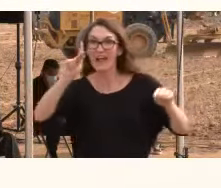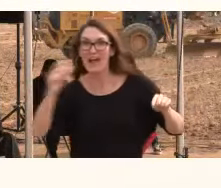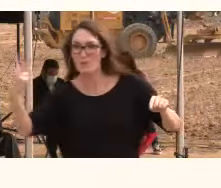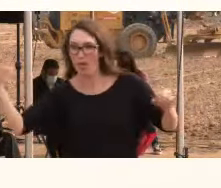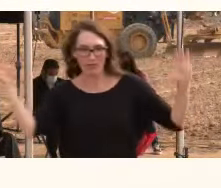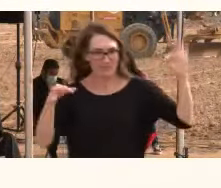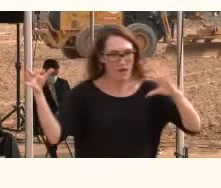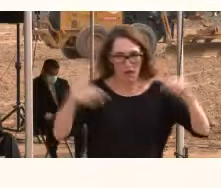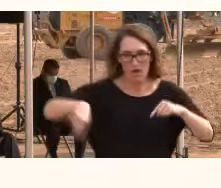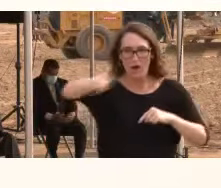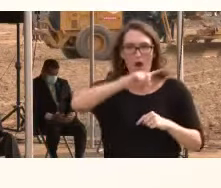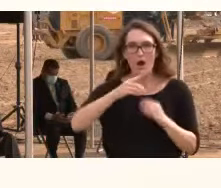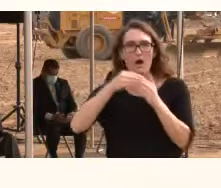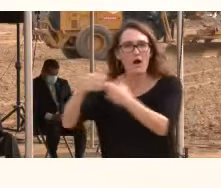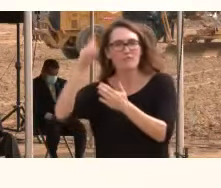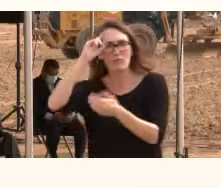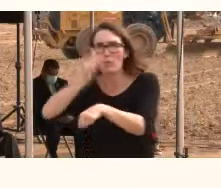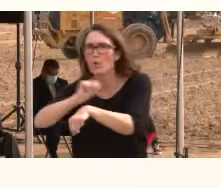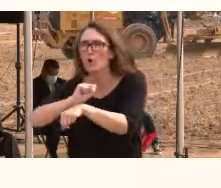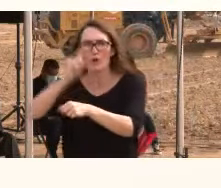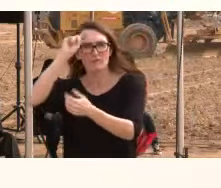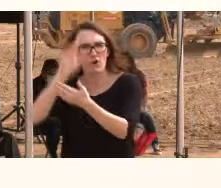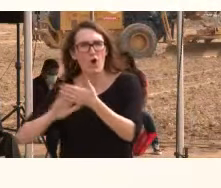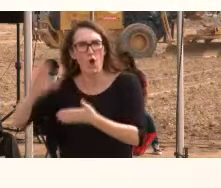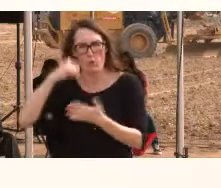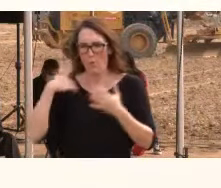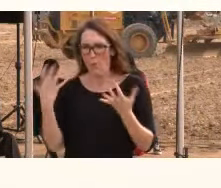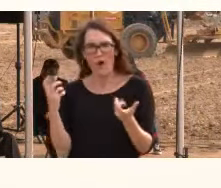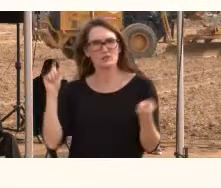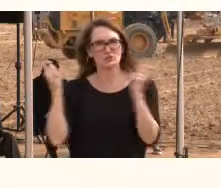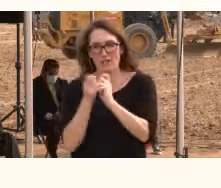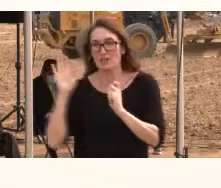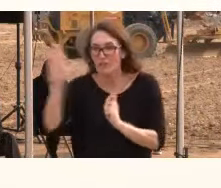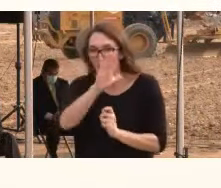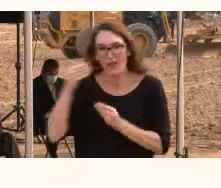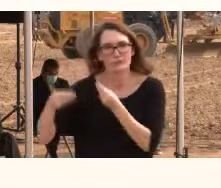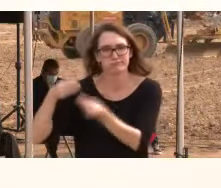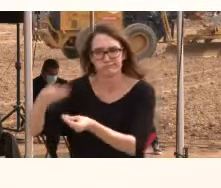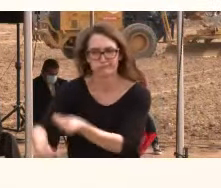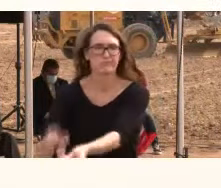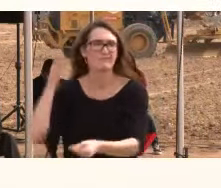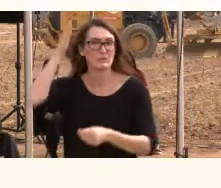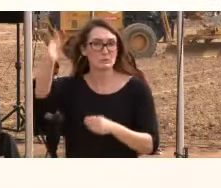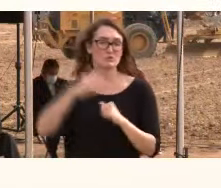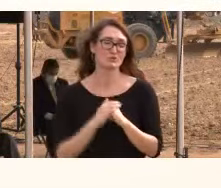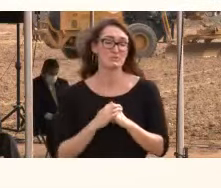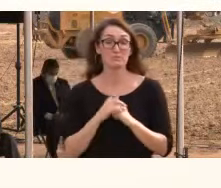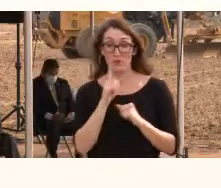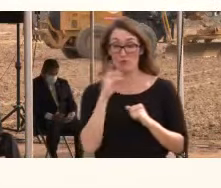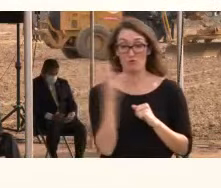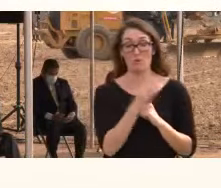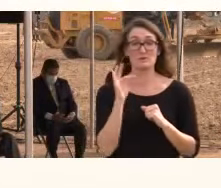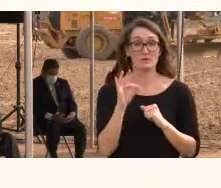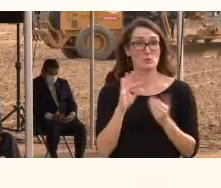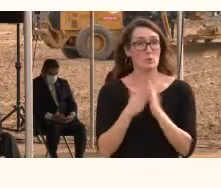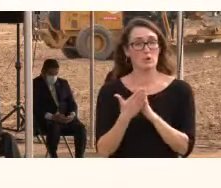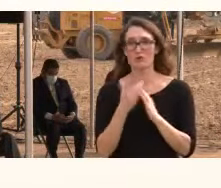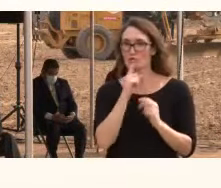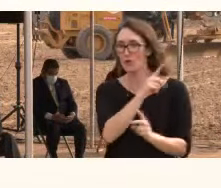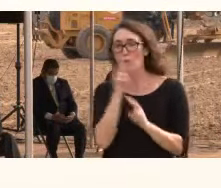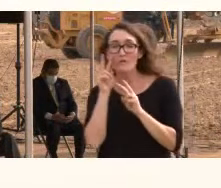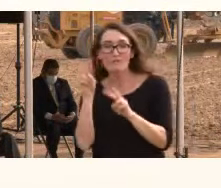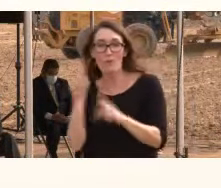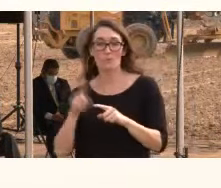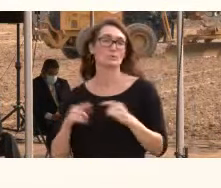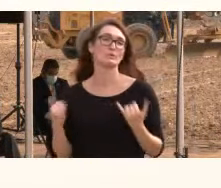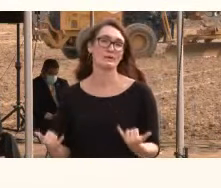and generational change for our future. The West Fresno community has been looking forward to